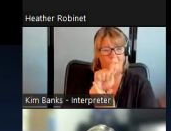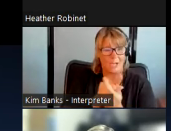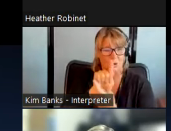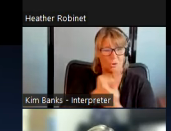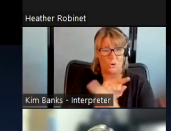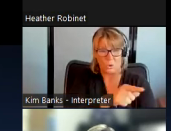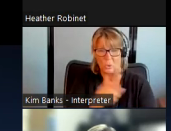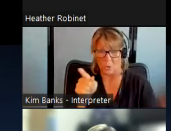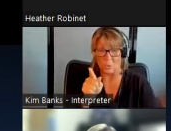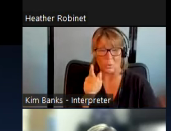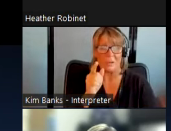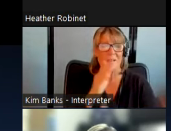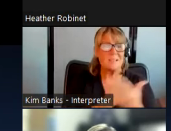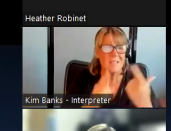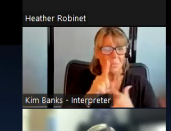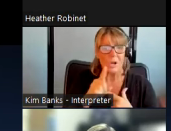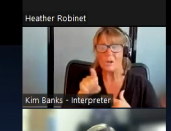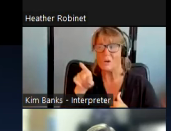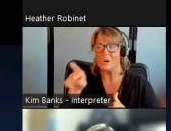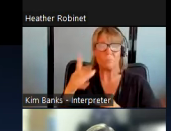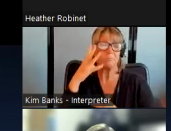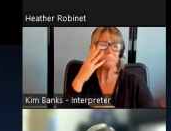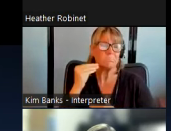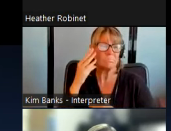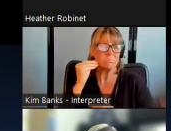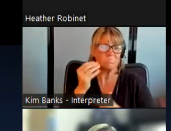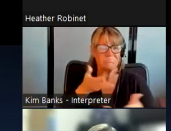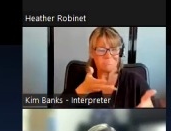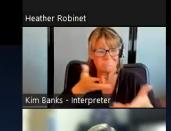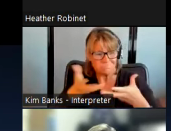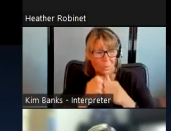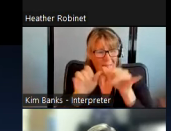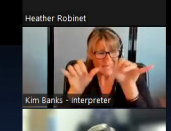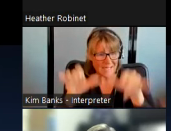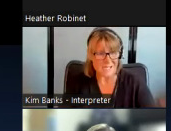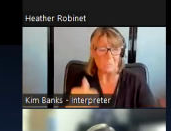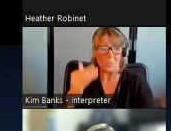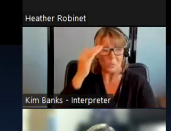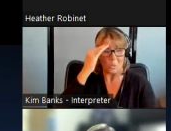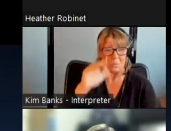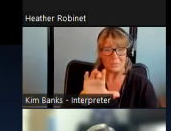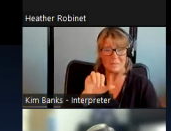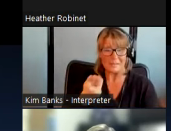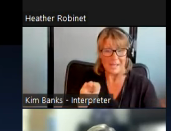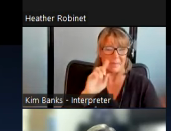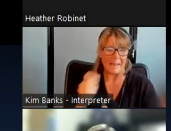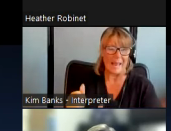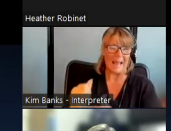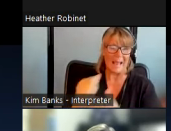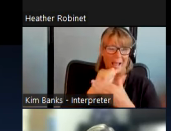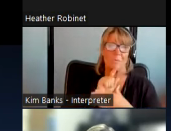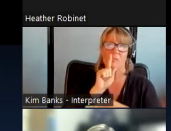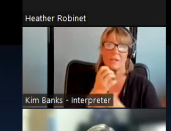you. Somebody who has worked in CAMS and knows the system can be a really